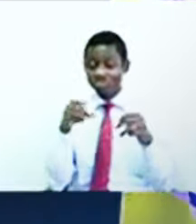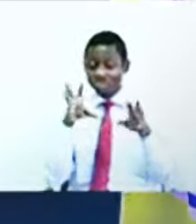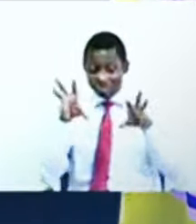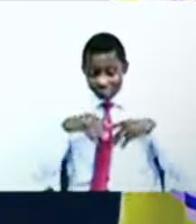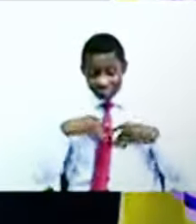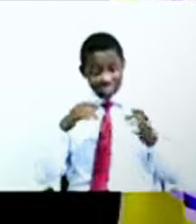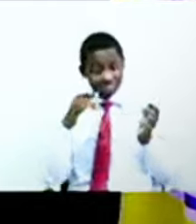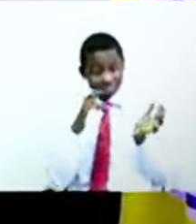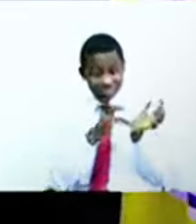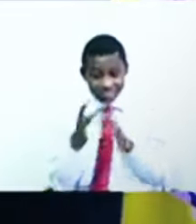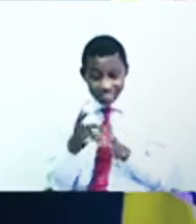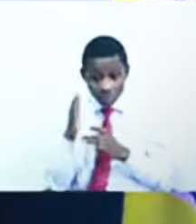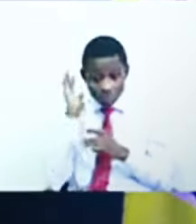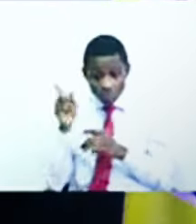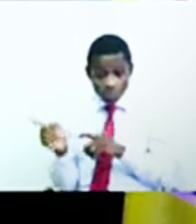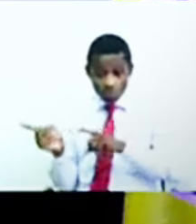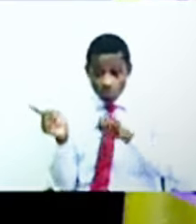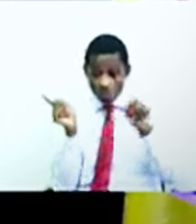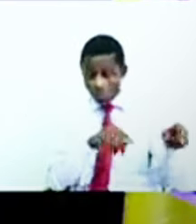oath.